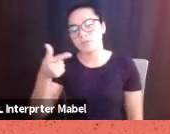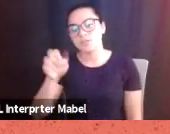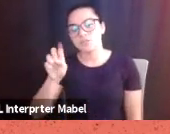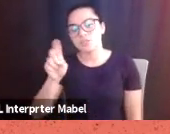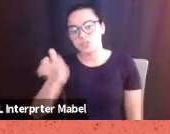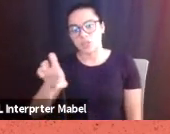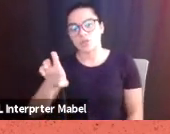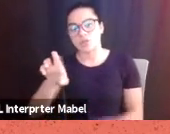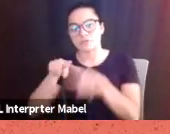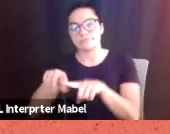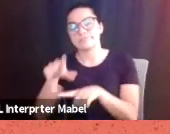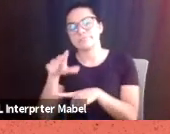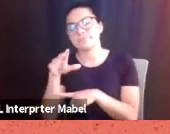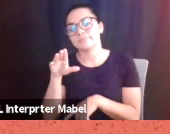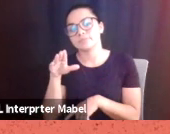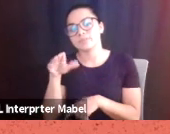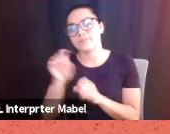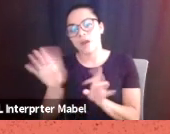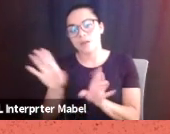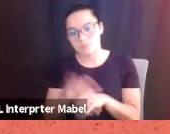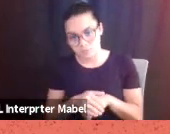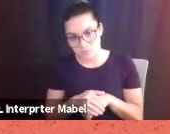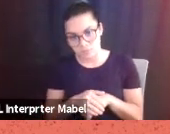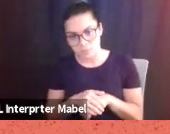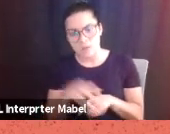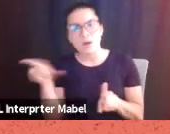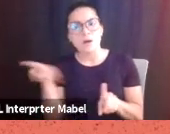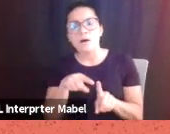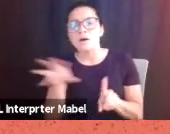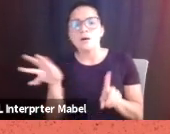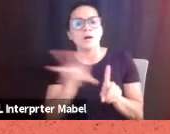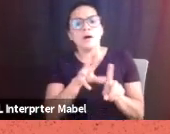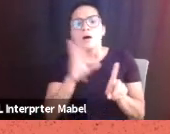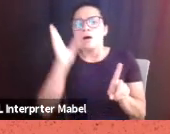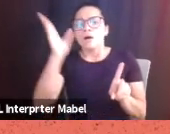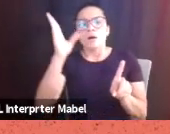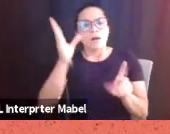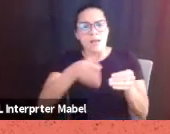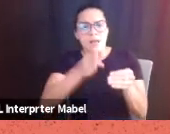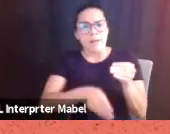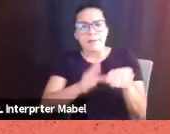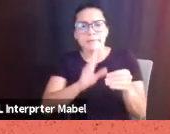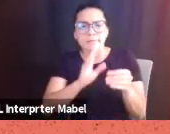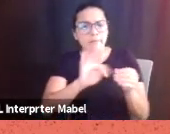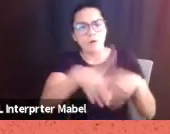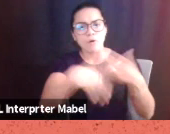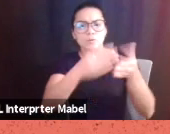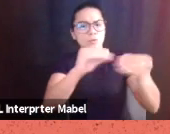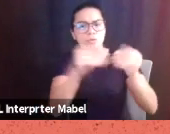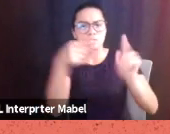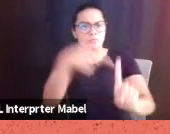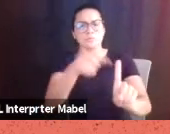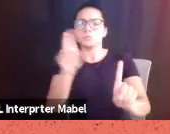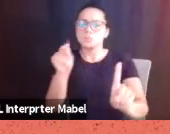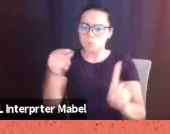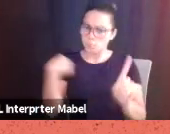Survivors are not a monolith, nor do we all agree on what needs to change and how to bring that change about. We are